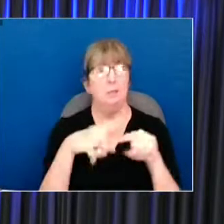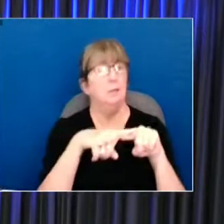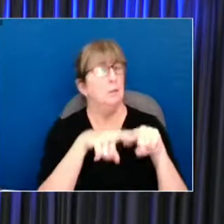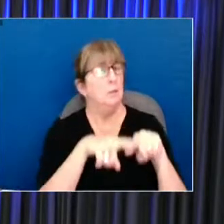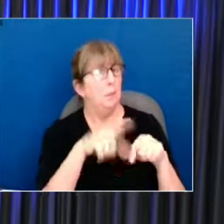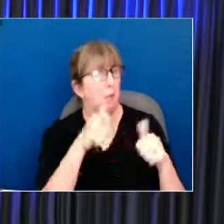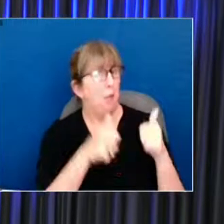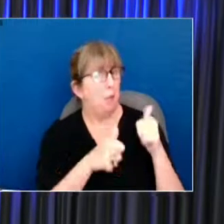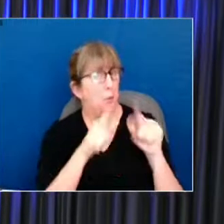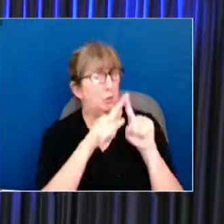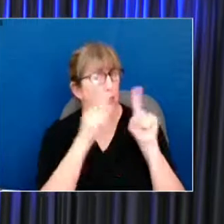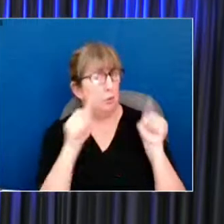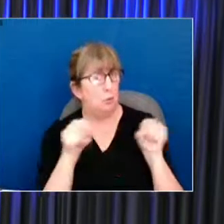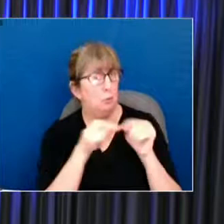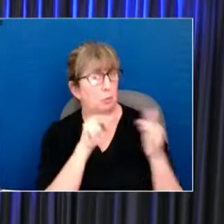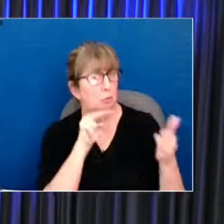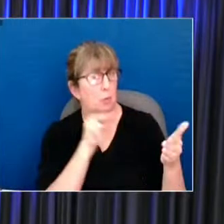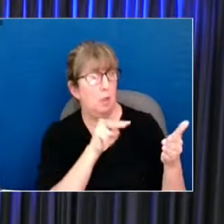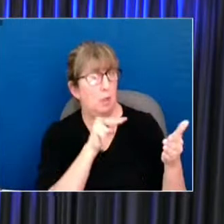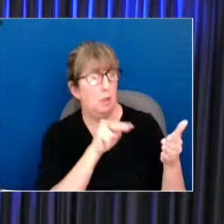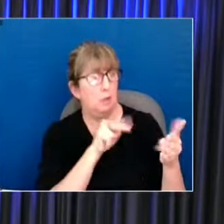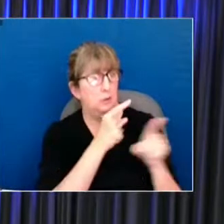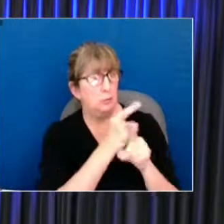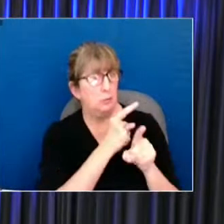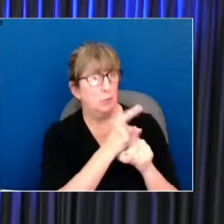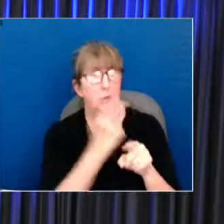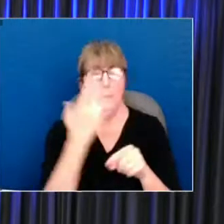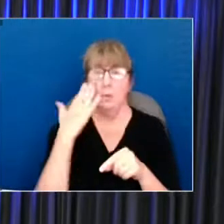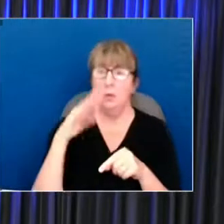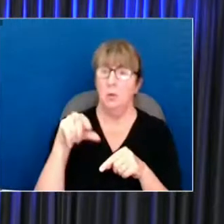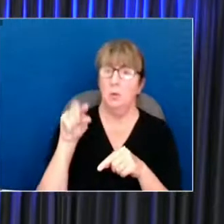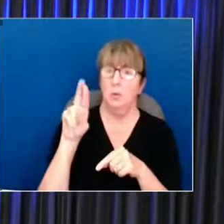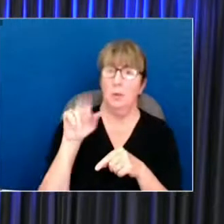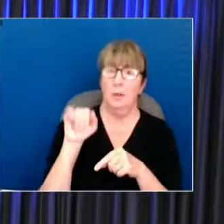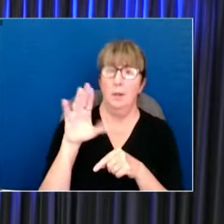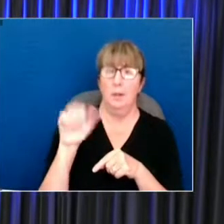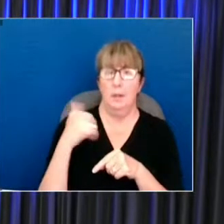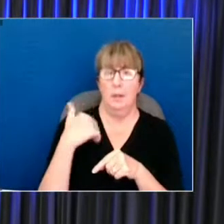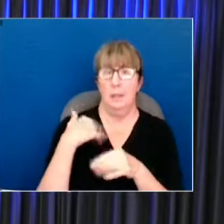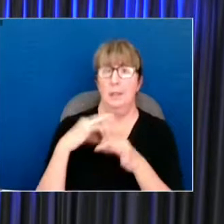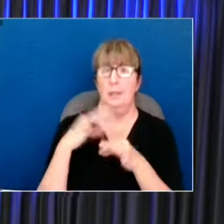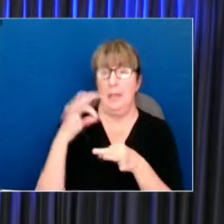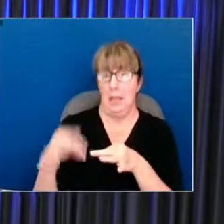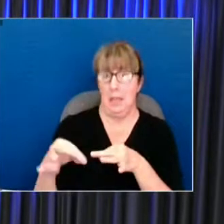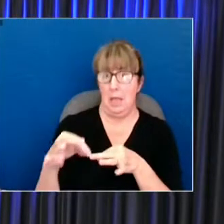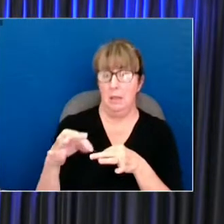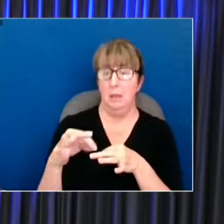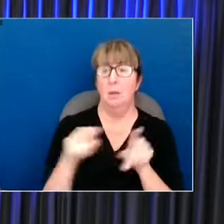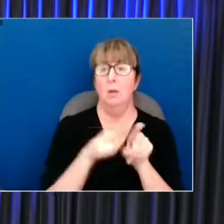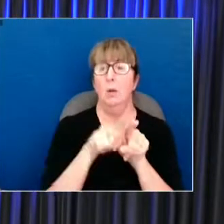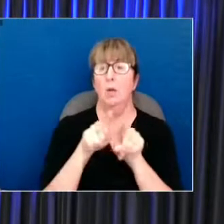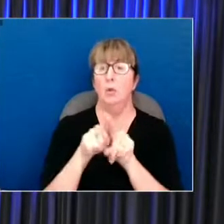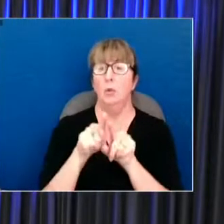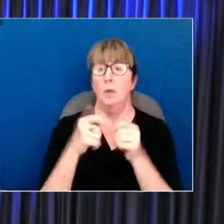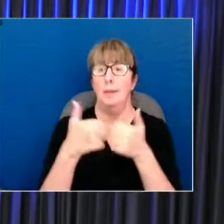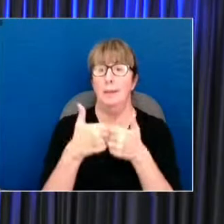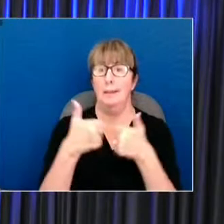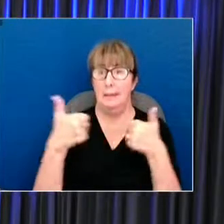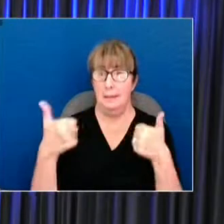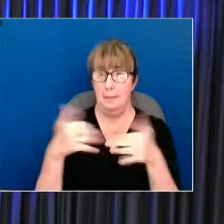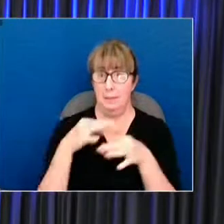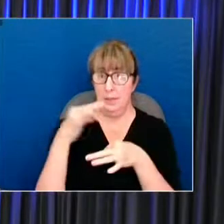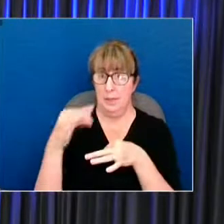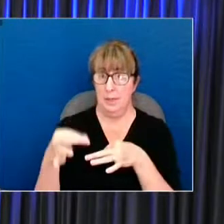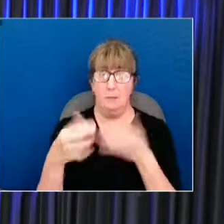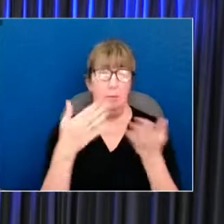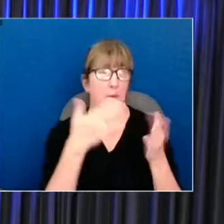watching, correct? I mean, we know that the Granicus has a delay, but that's also separate delay from what maybe the